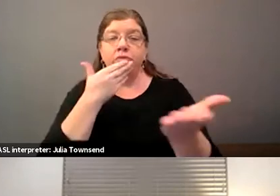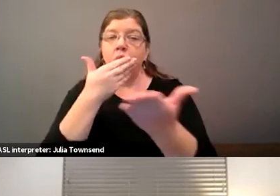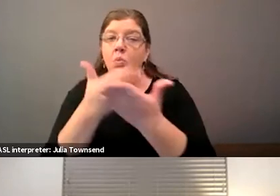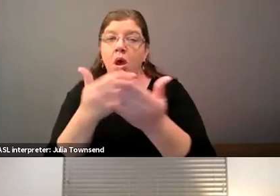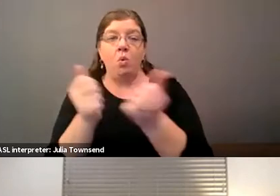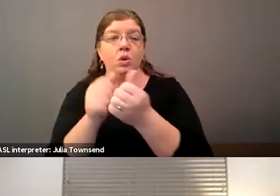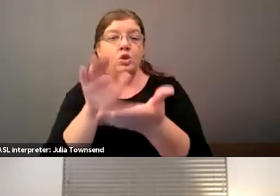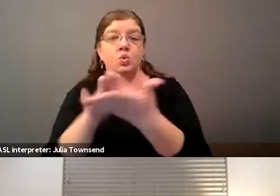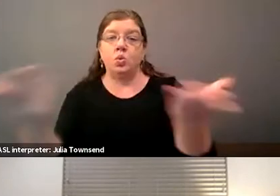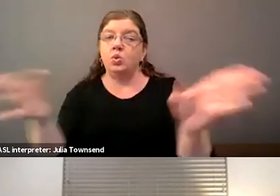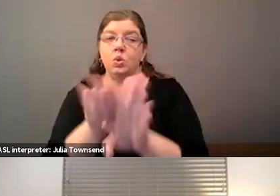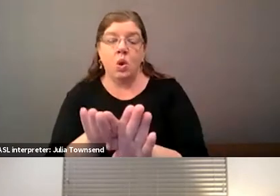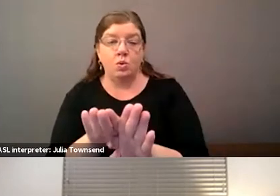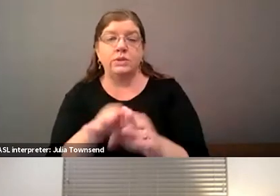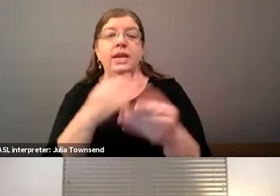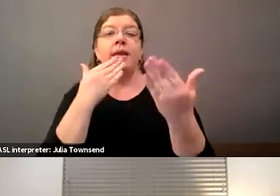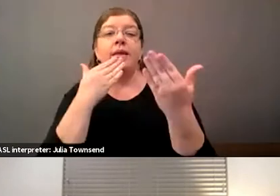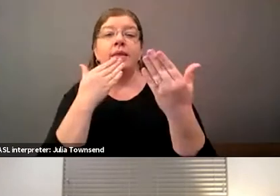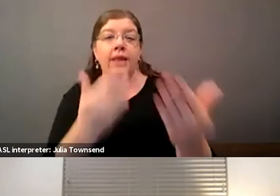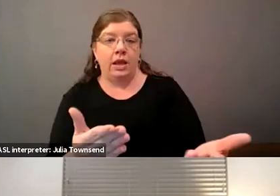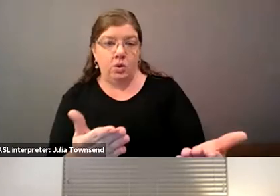these schools thank you